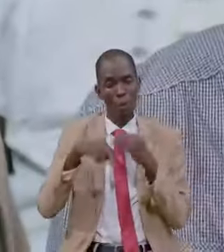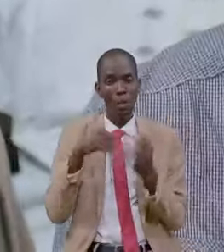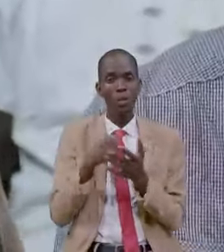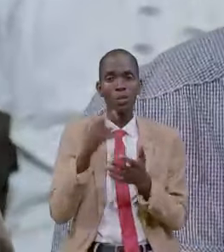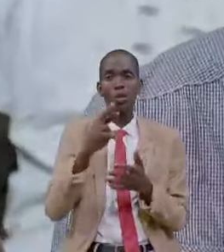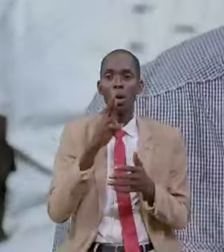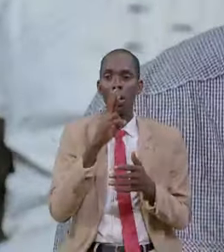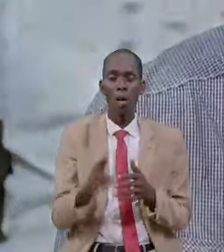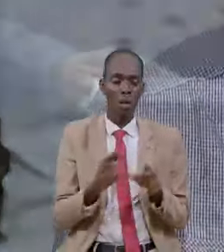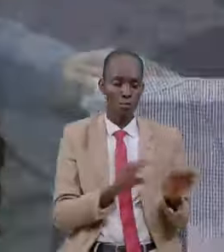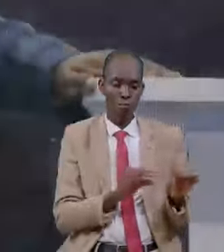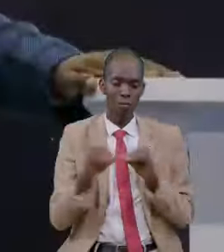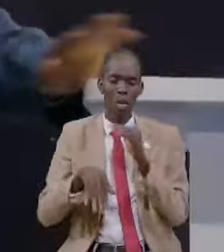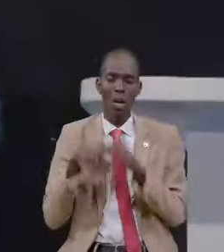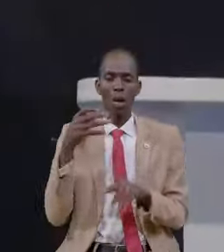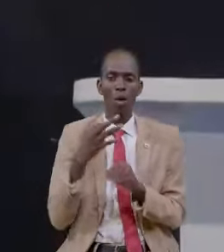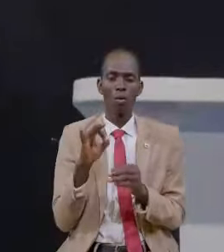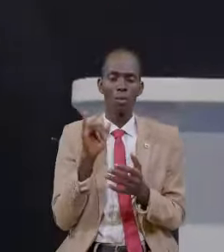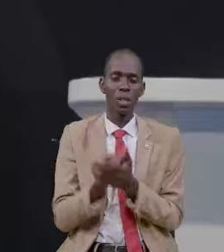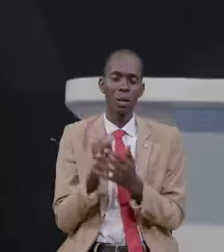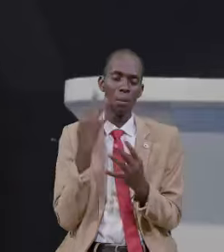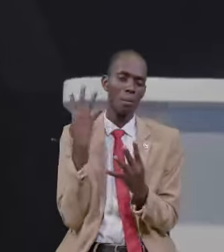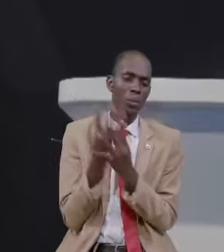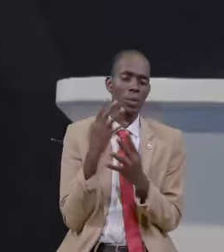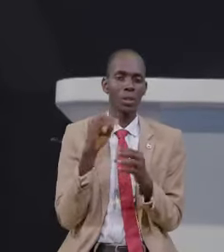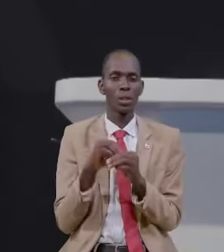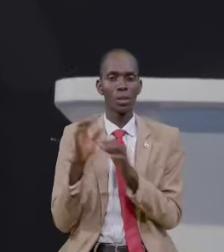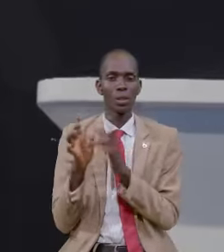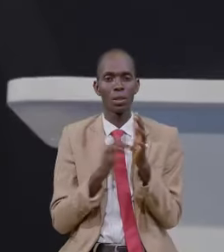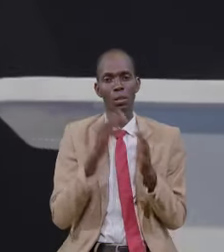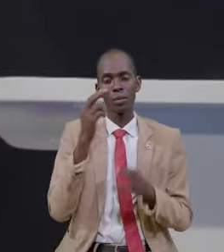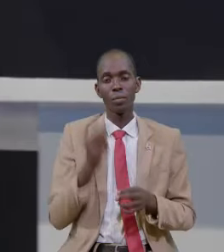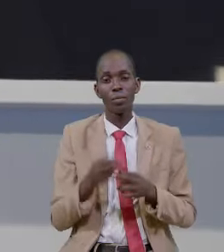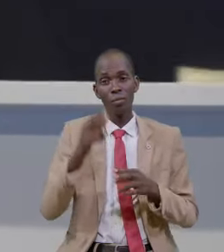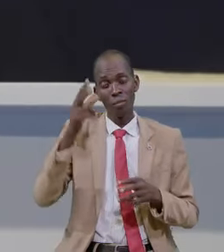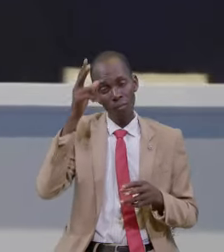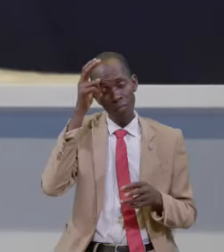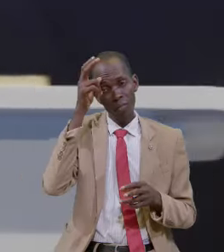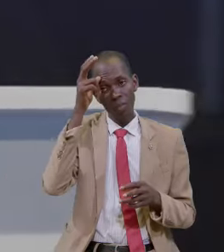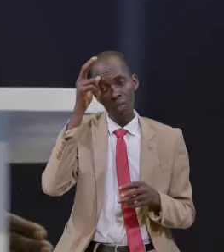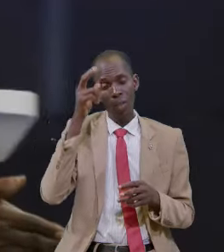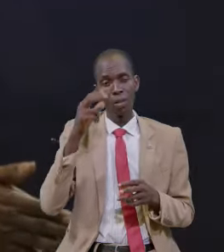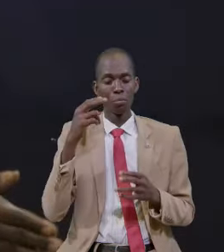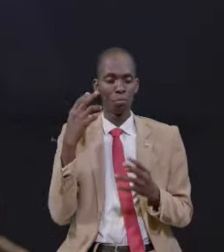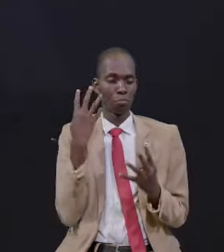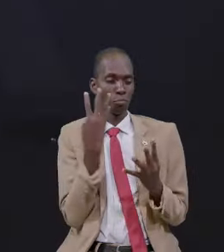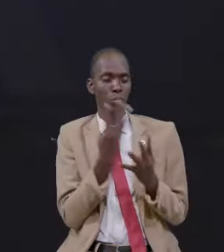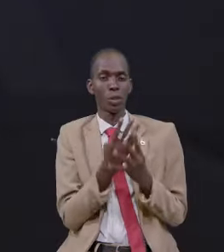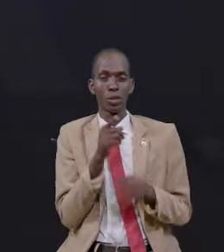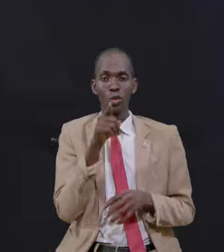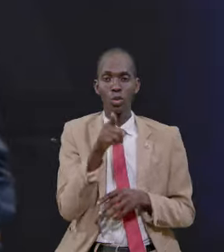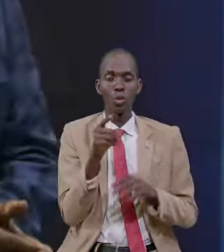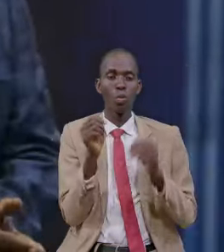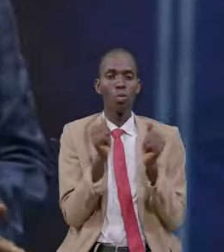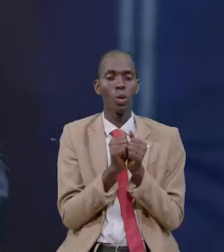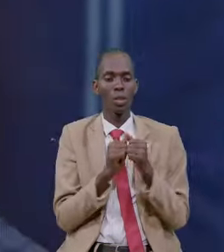prison in Jesus' name. Amen. Satan, imprisoned you with guilt,